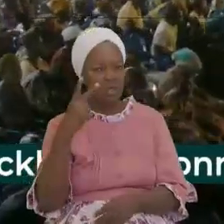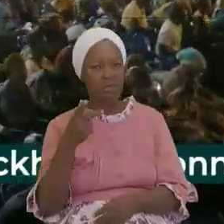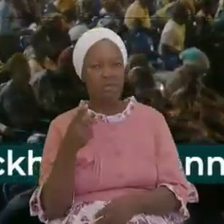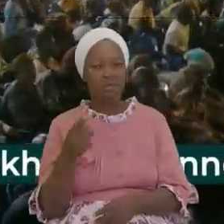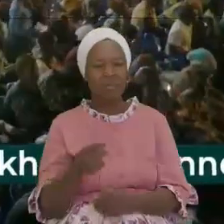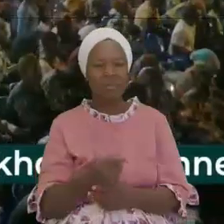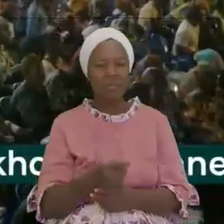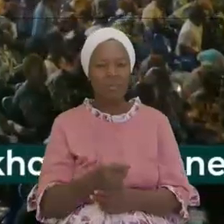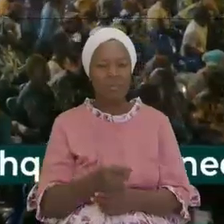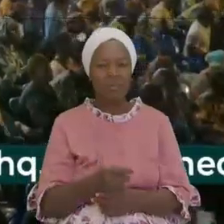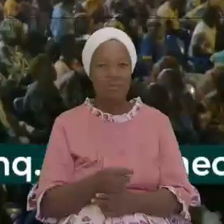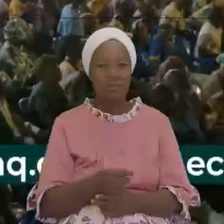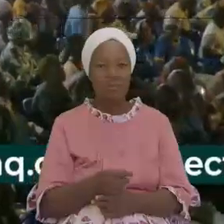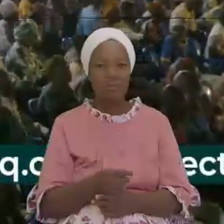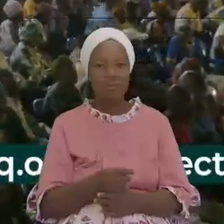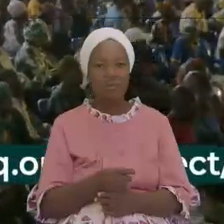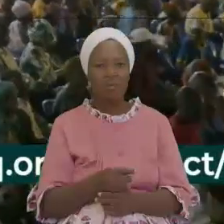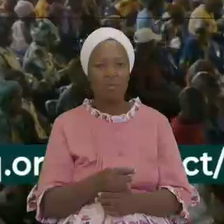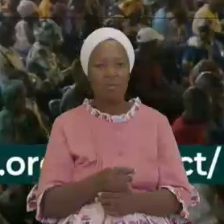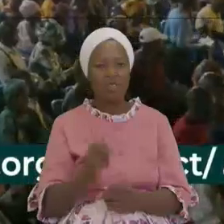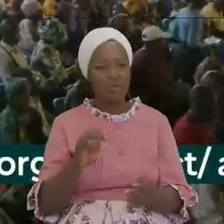Just shake your flag there, then let me know.